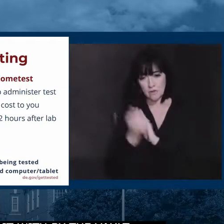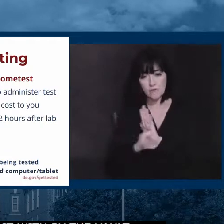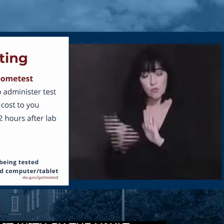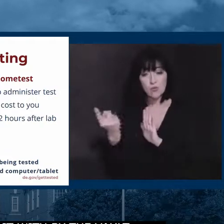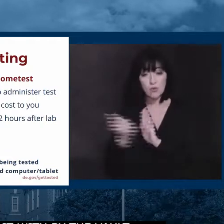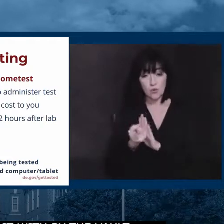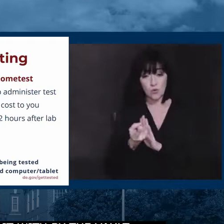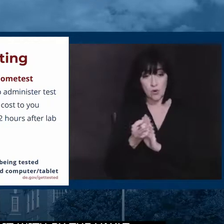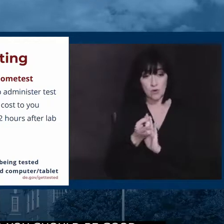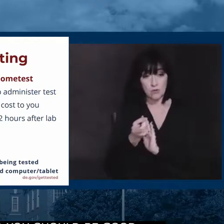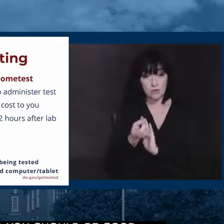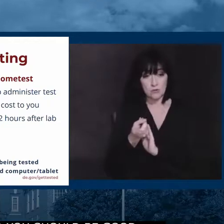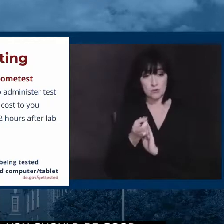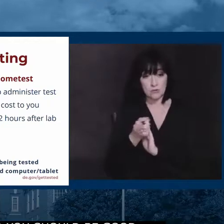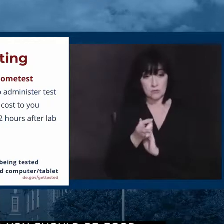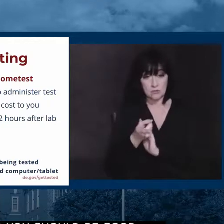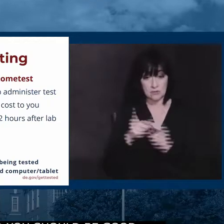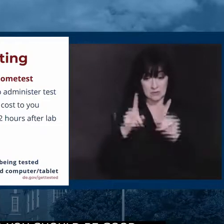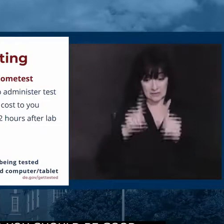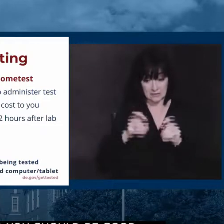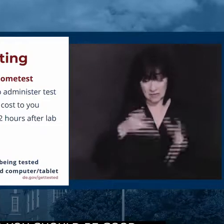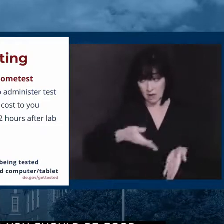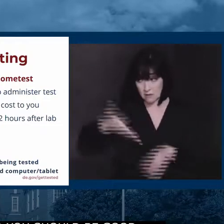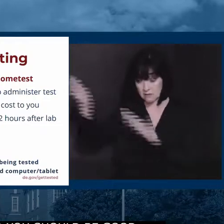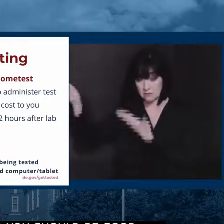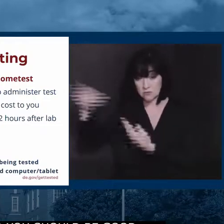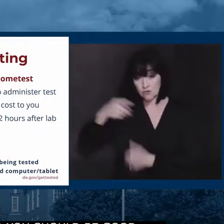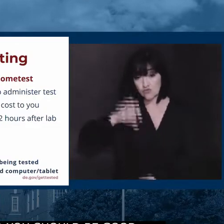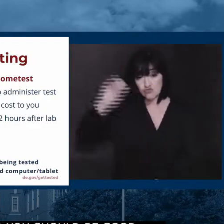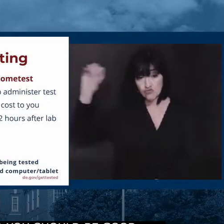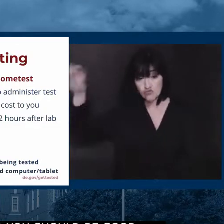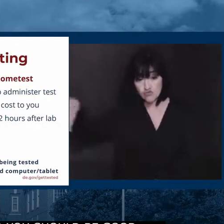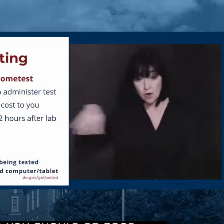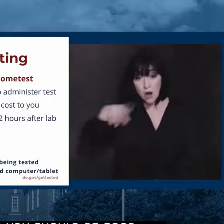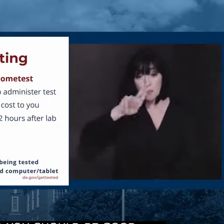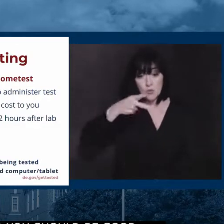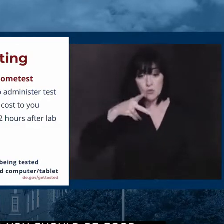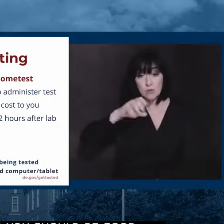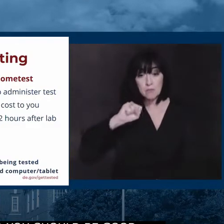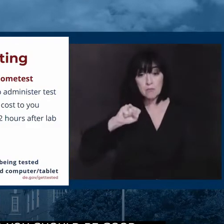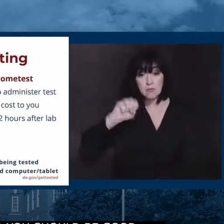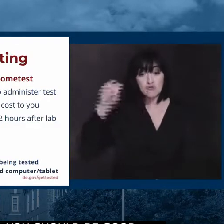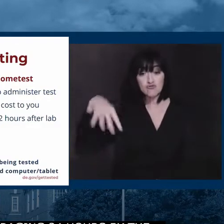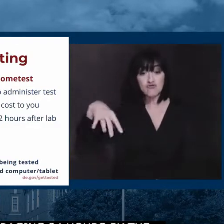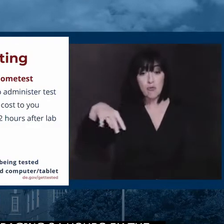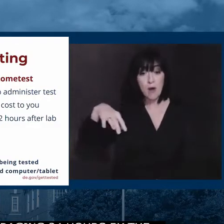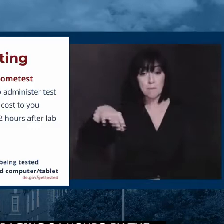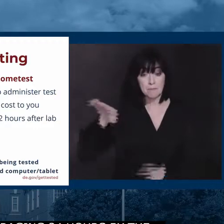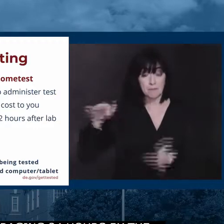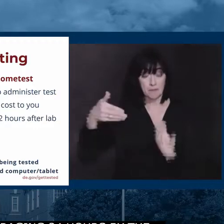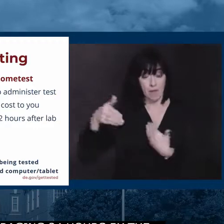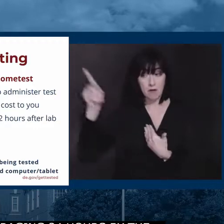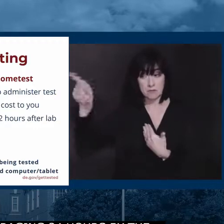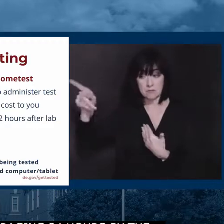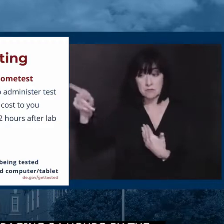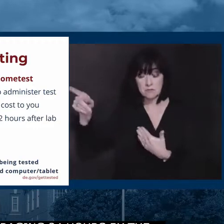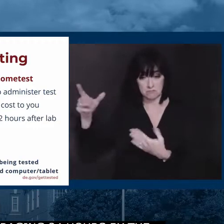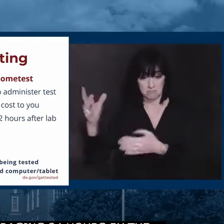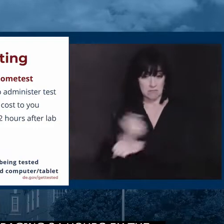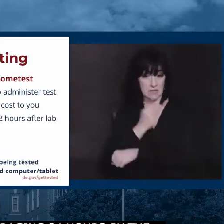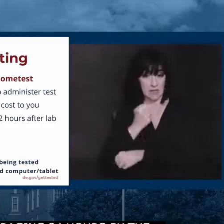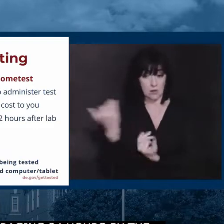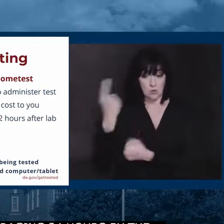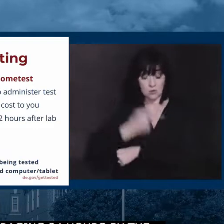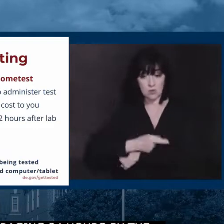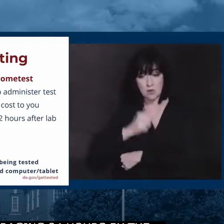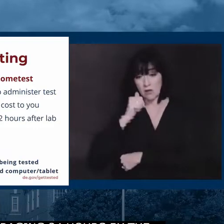the test gets to them. So if you drop it off at a UPS drop box today, they get it tomorrow, probably late morning. You'll